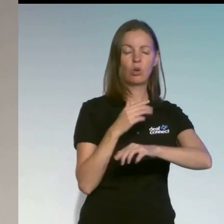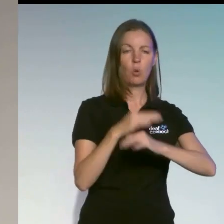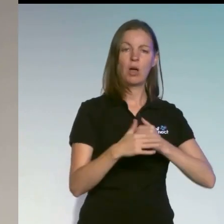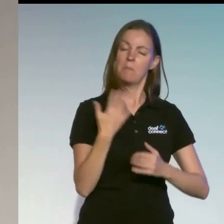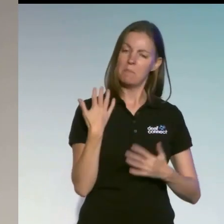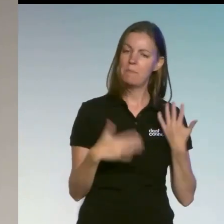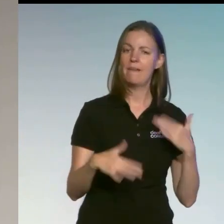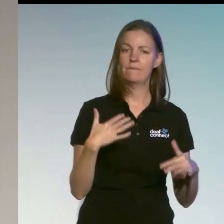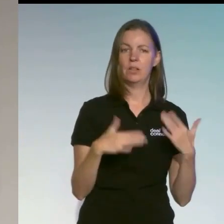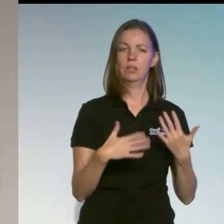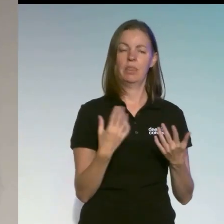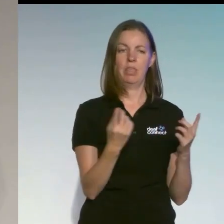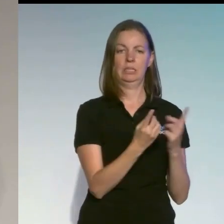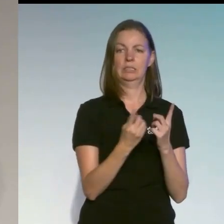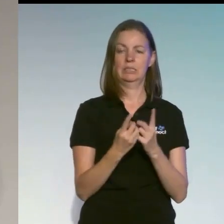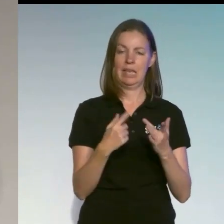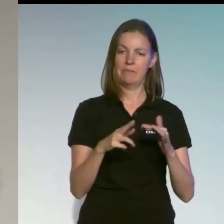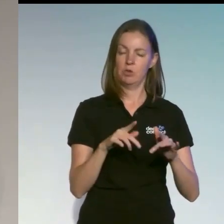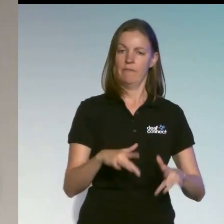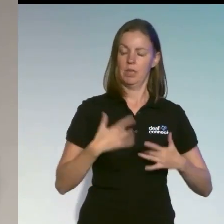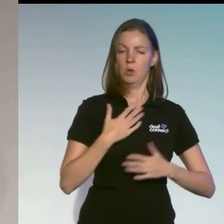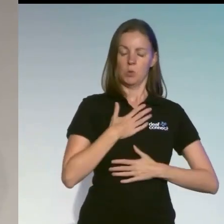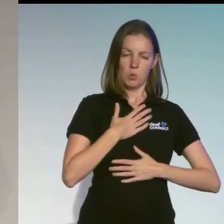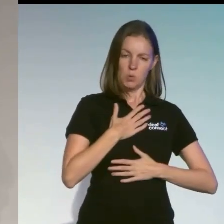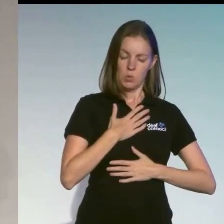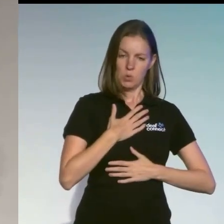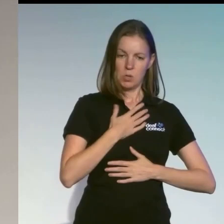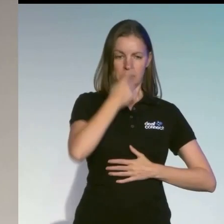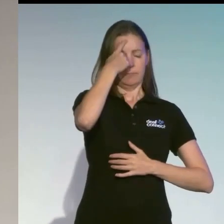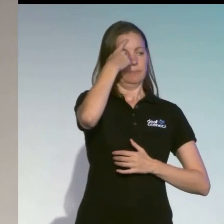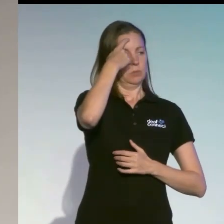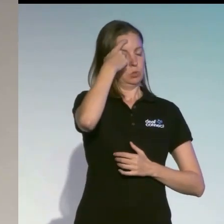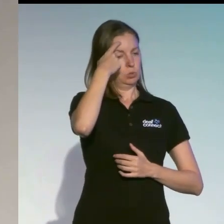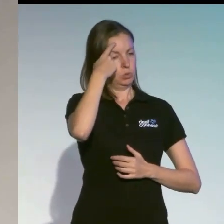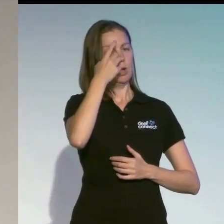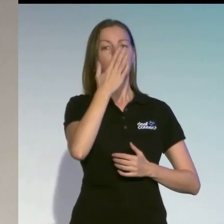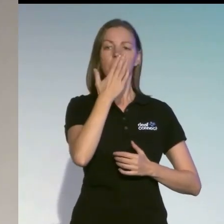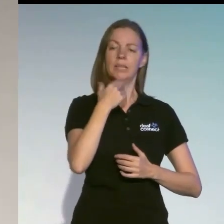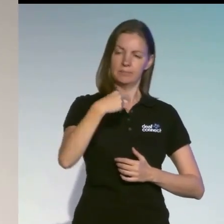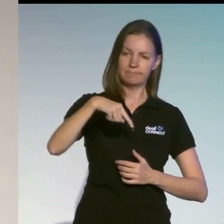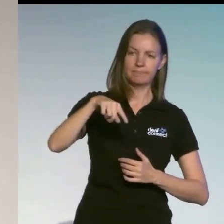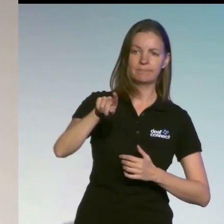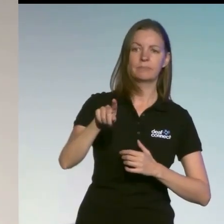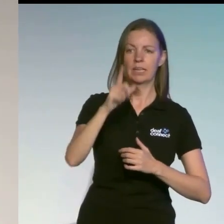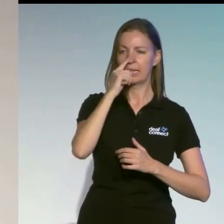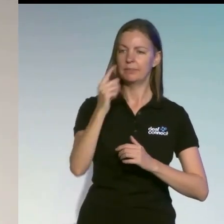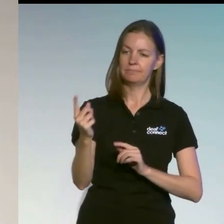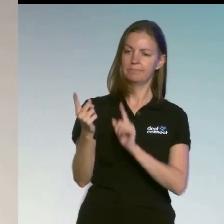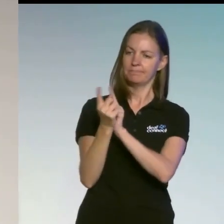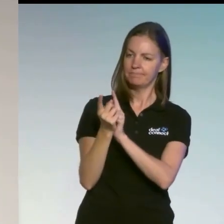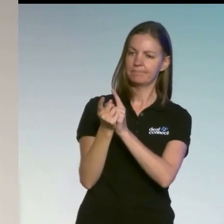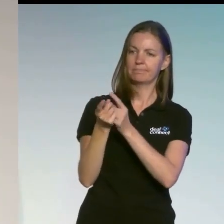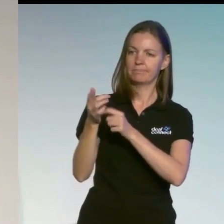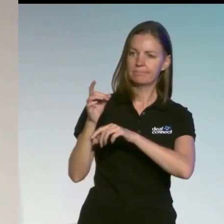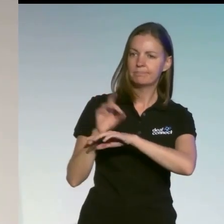are triggered by any of that, I would urge you to seek some of the help that's available here in the conference. Do